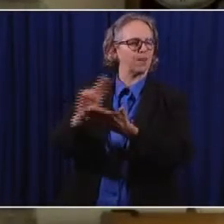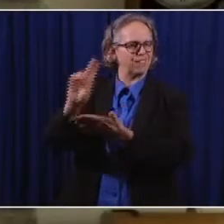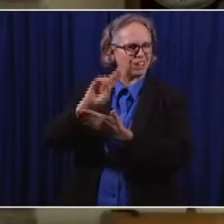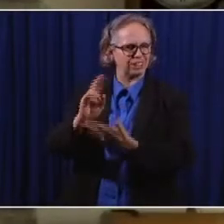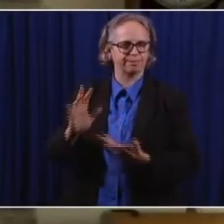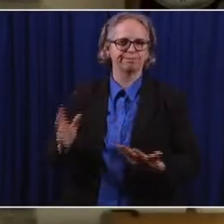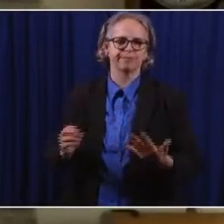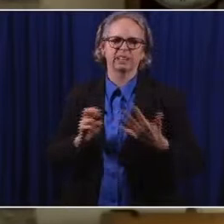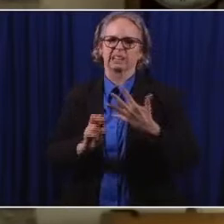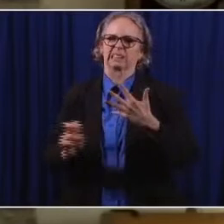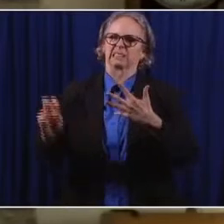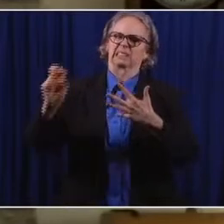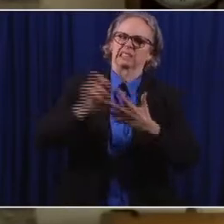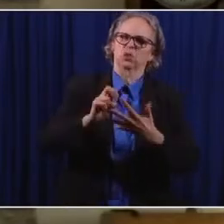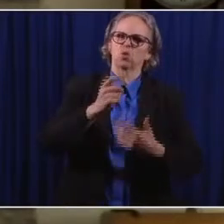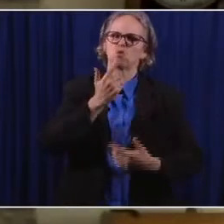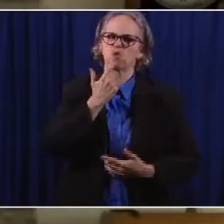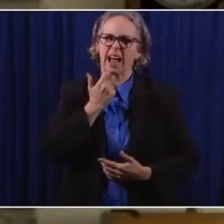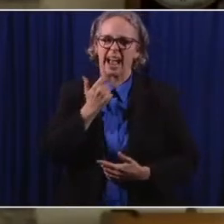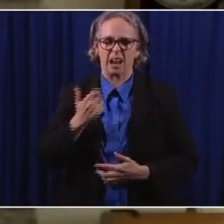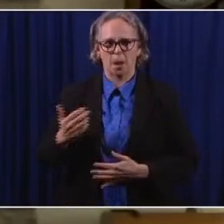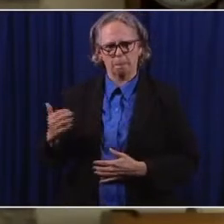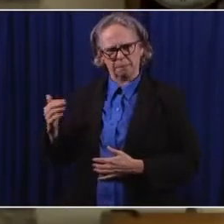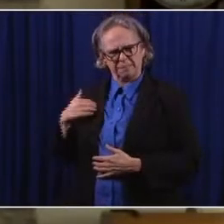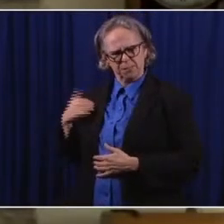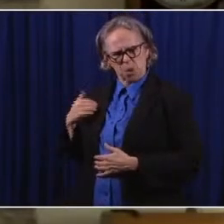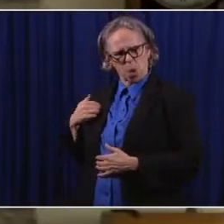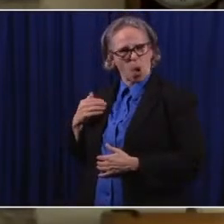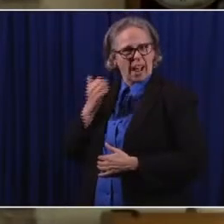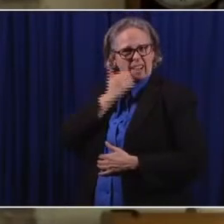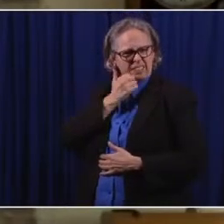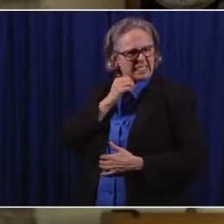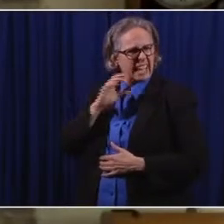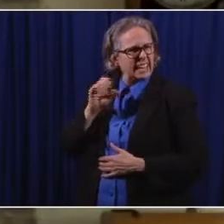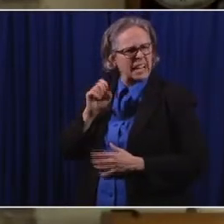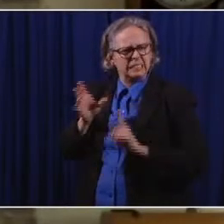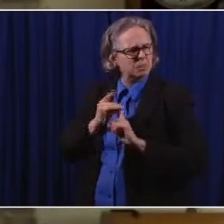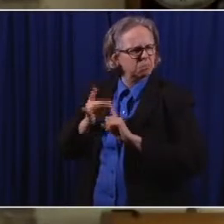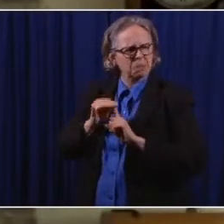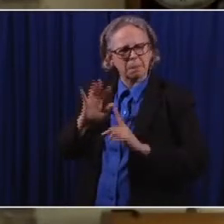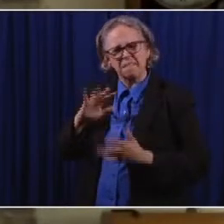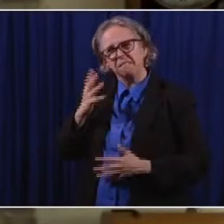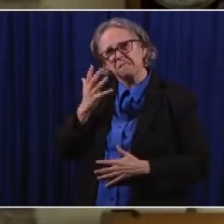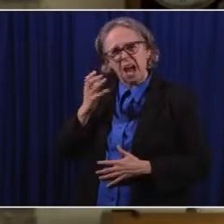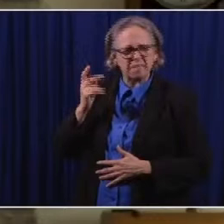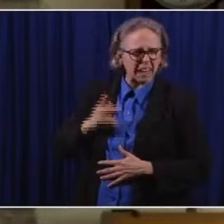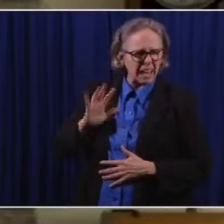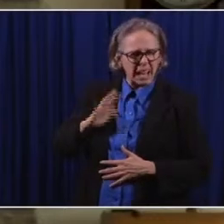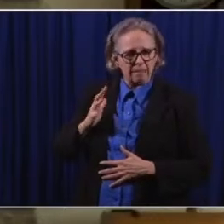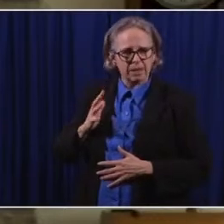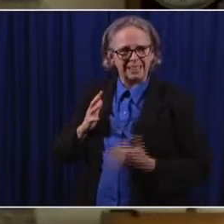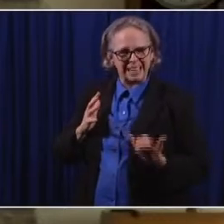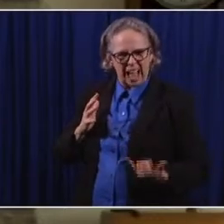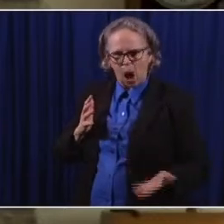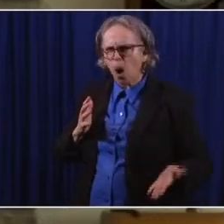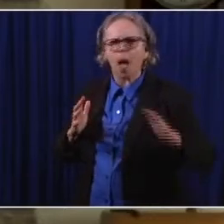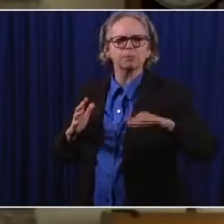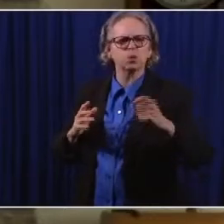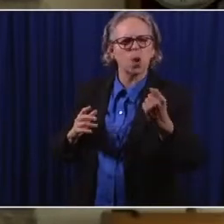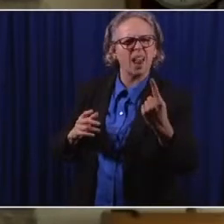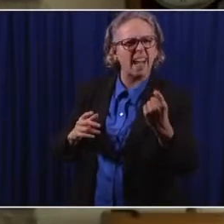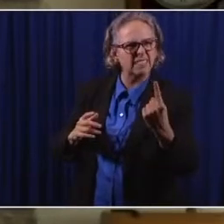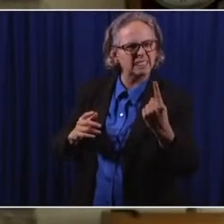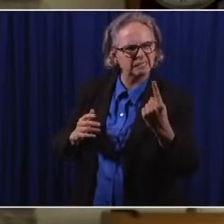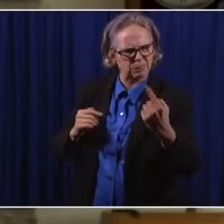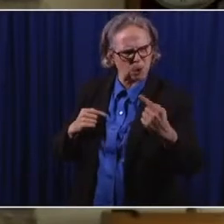have increased from 5.5, an average of 5.5, on August 26 to almost 11 on September 4th.